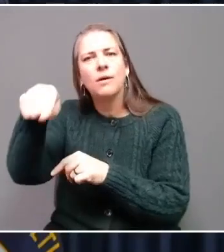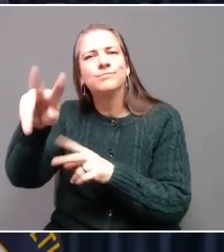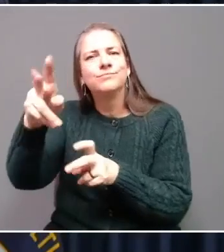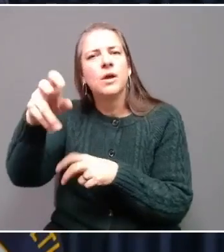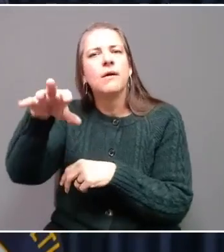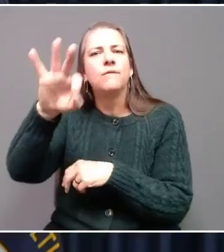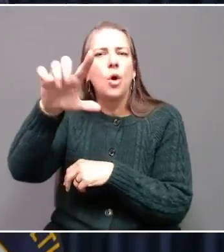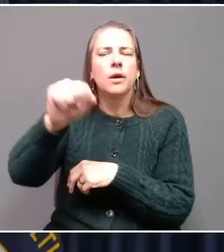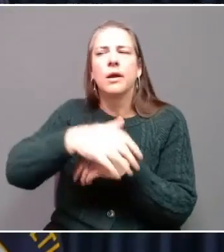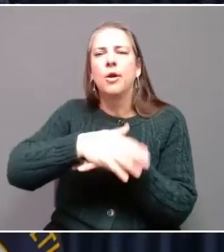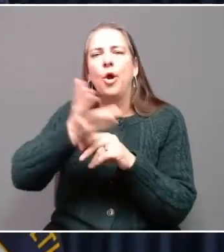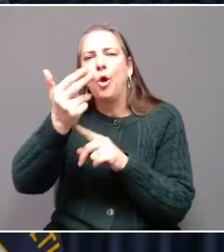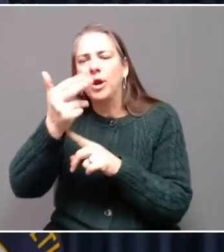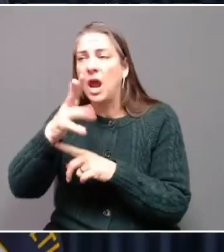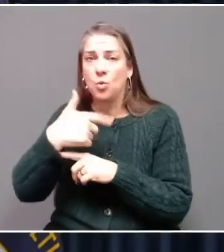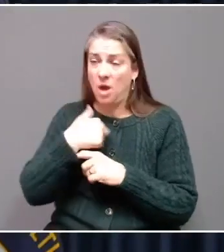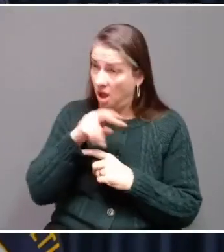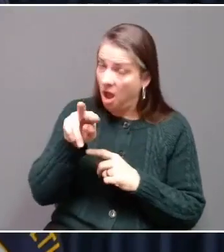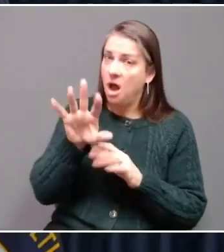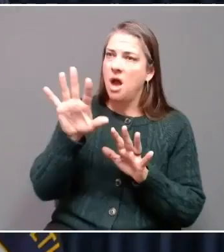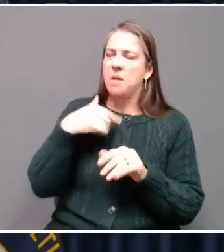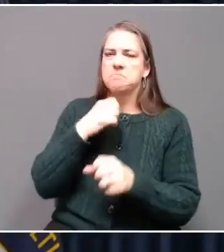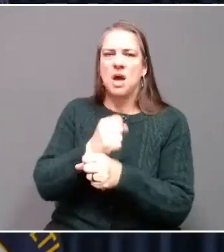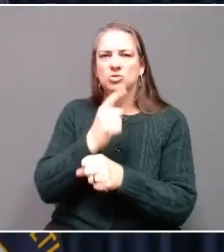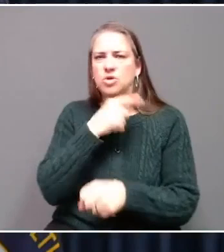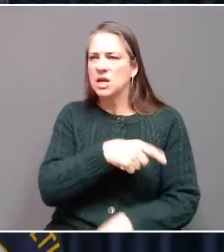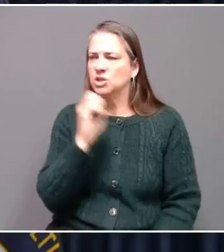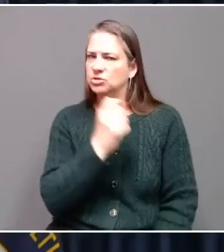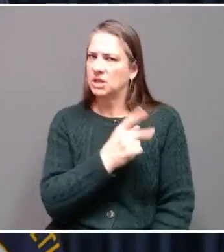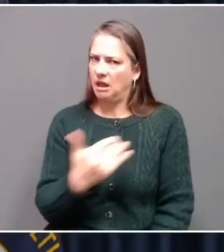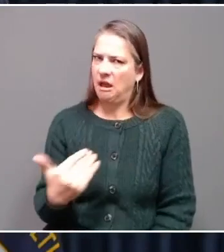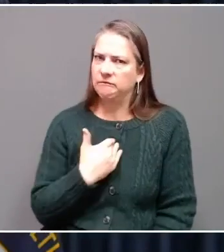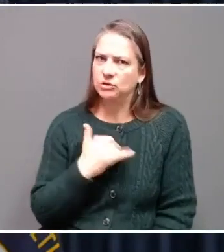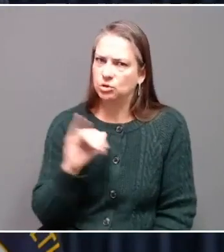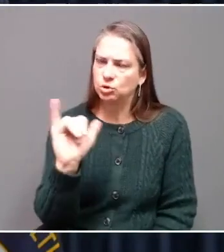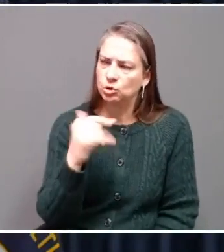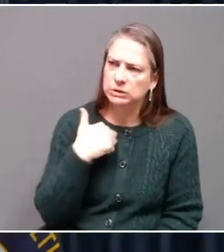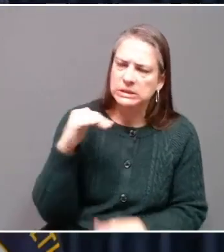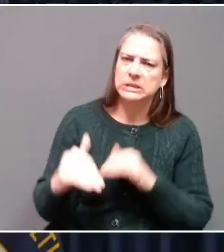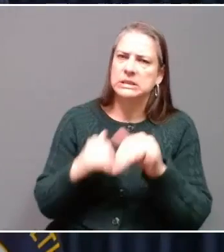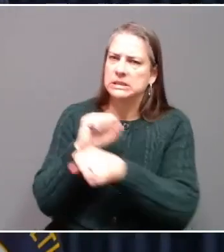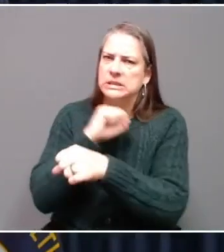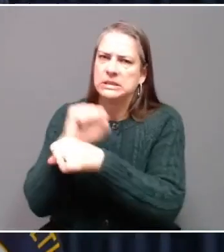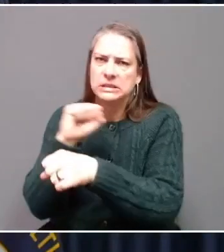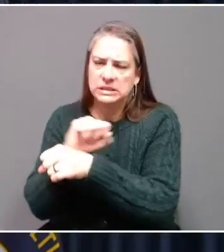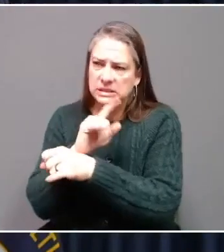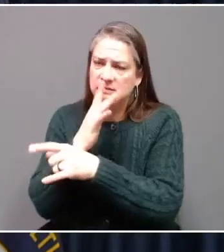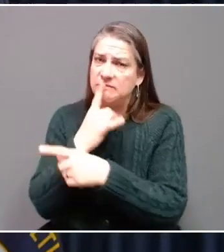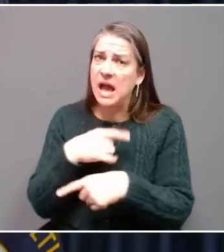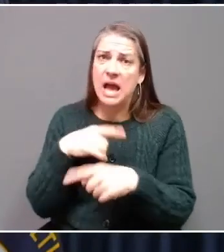hurricanes. And we went to work to make sure that Eastern Kentucky got a portion of this too. In the end,